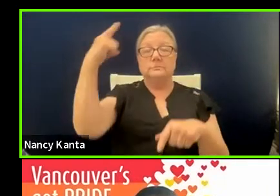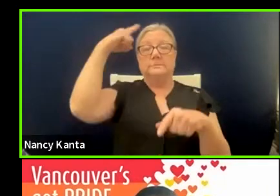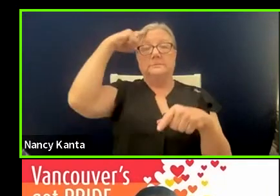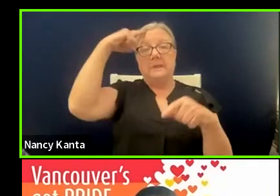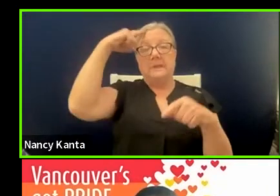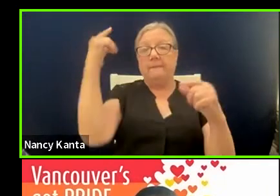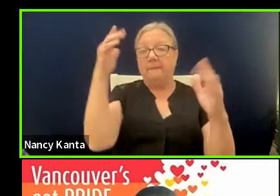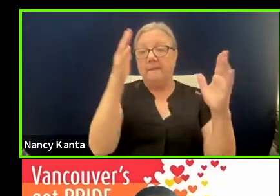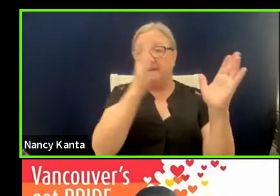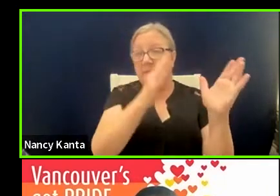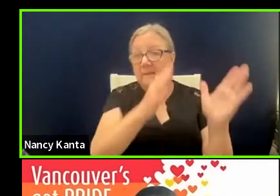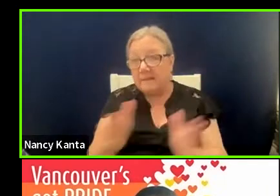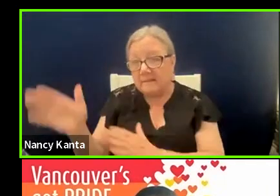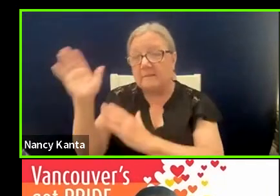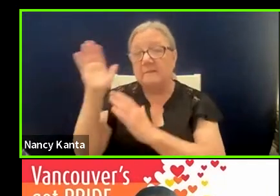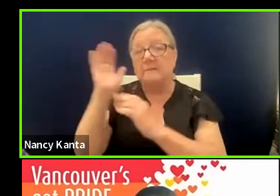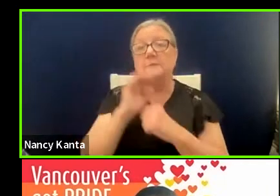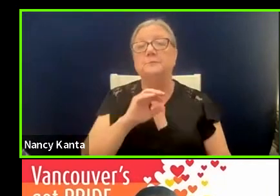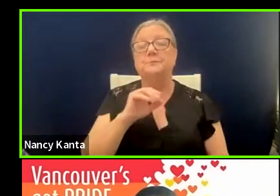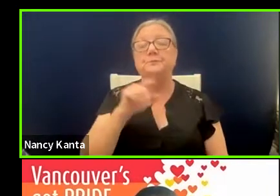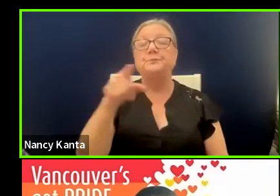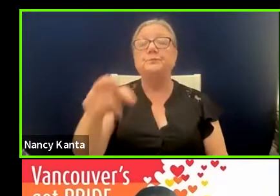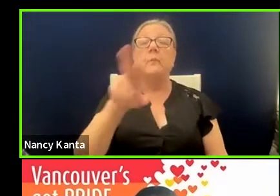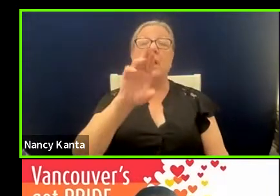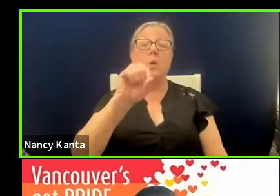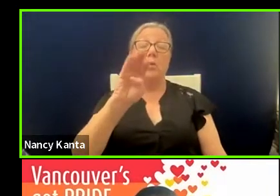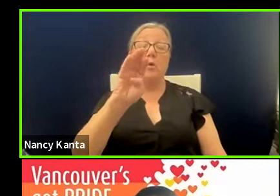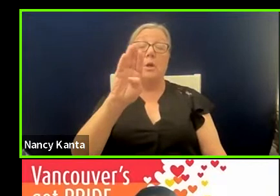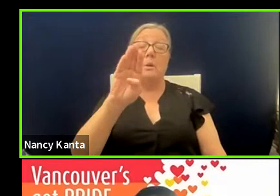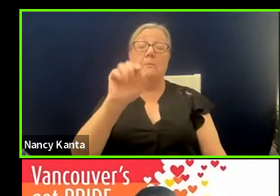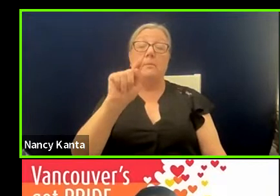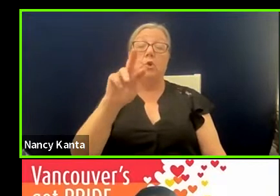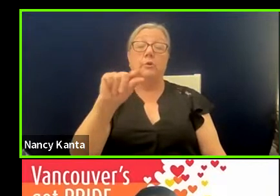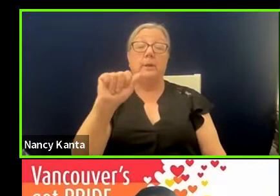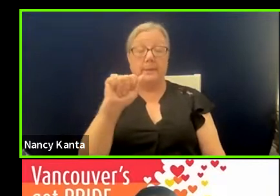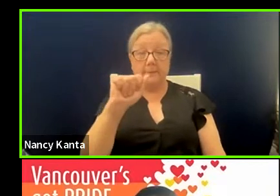Something I did hear a number of times is